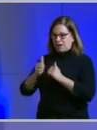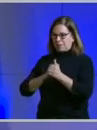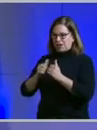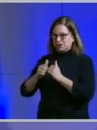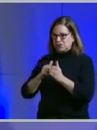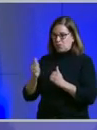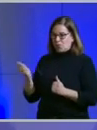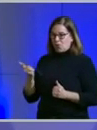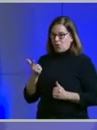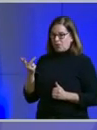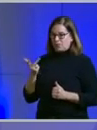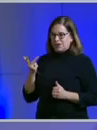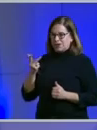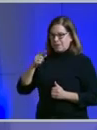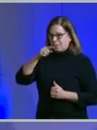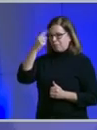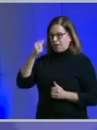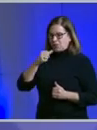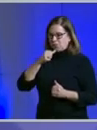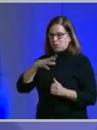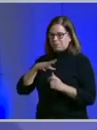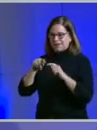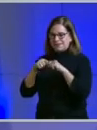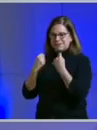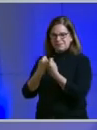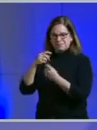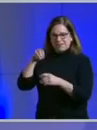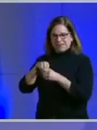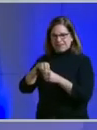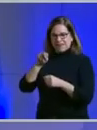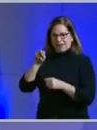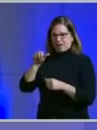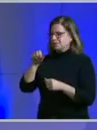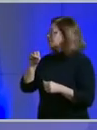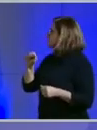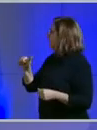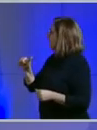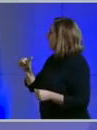only all-black women team in the competition.